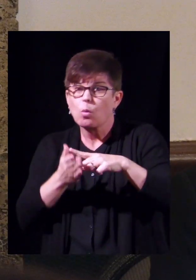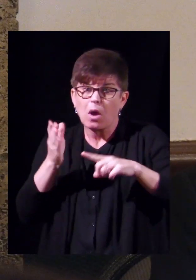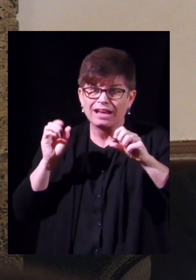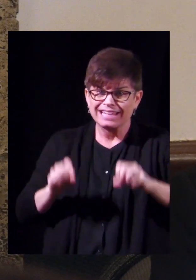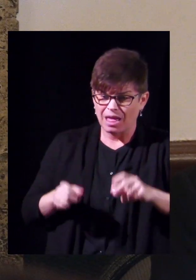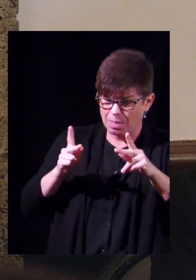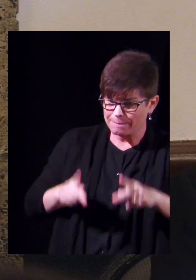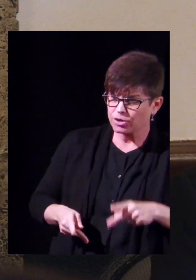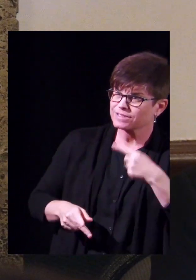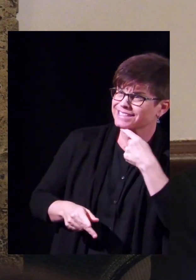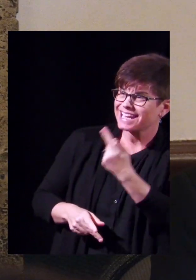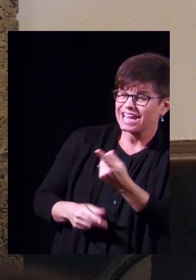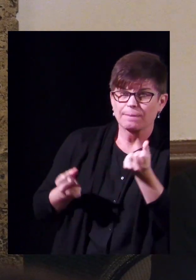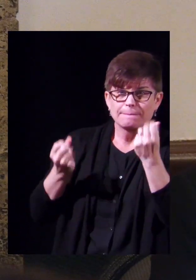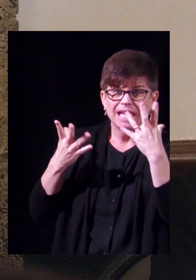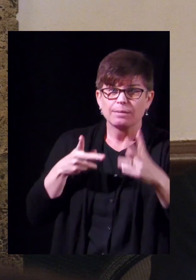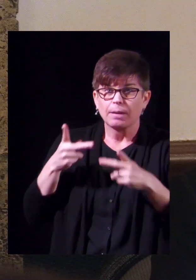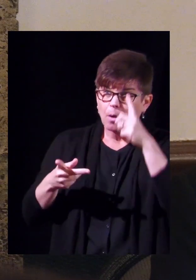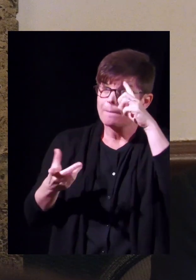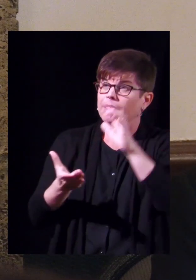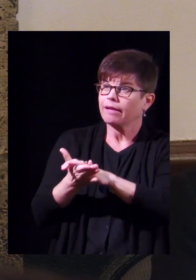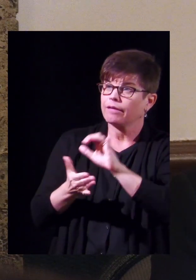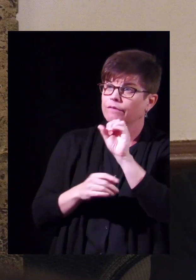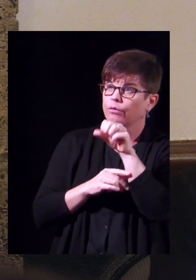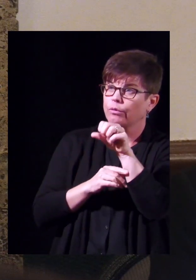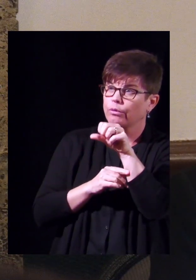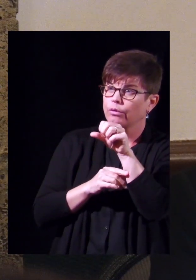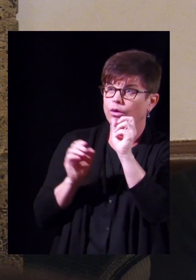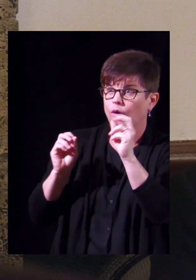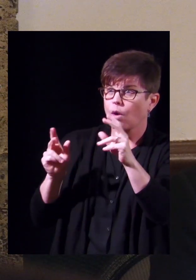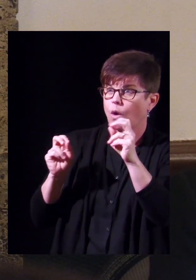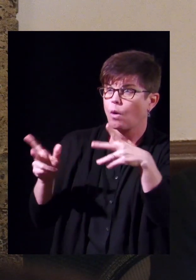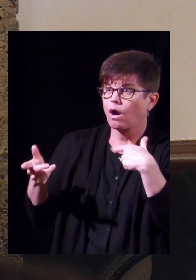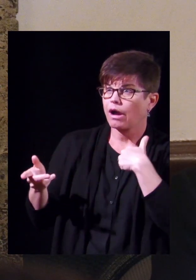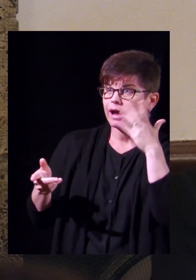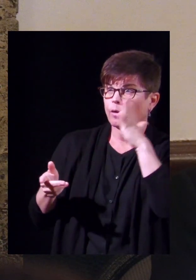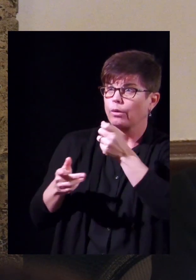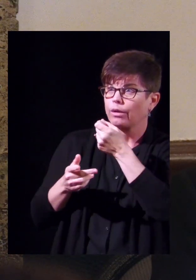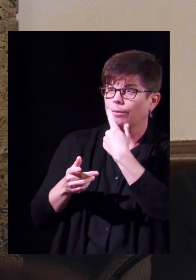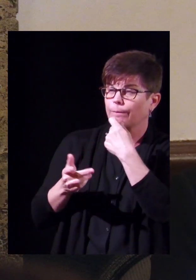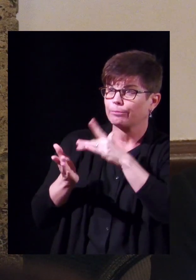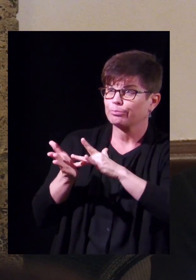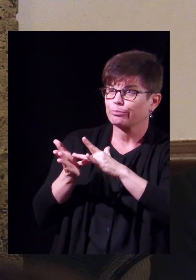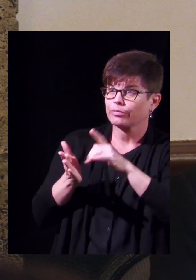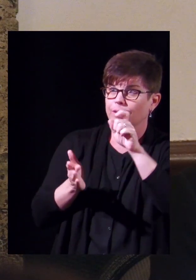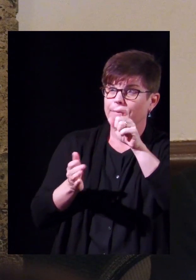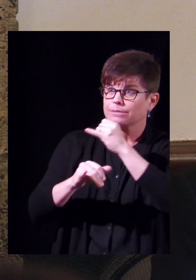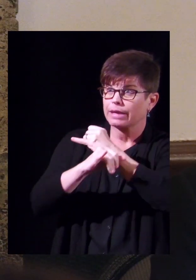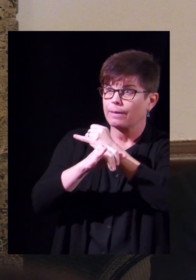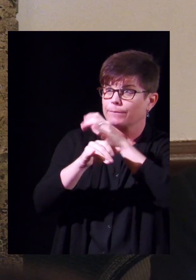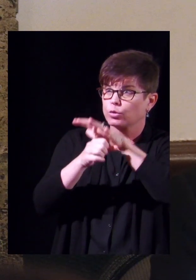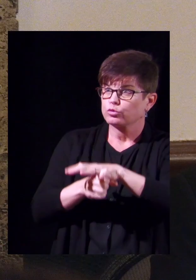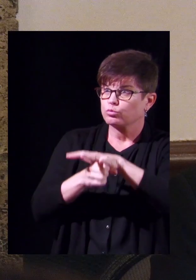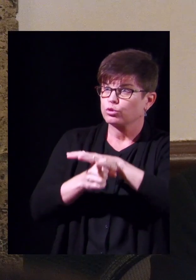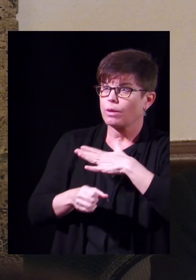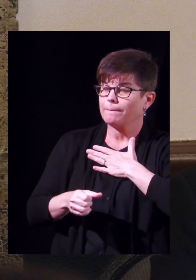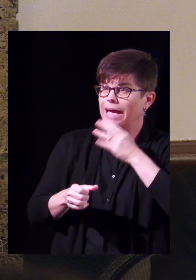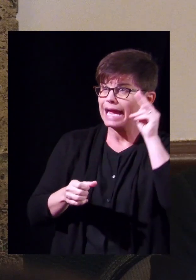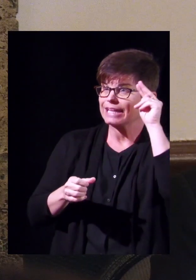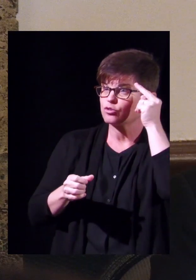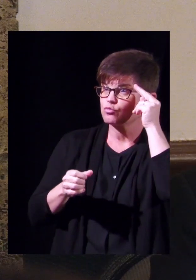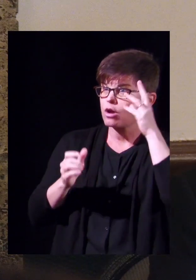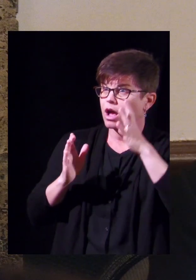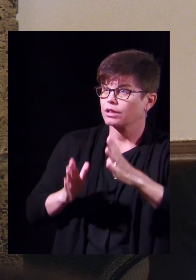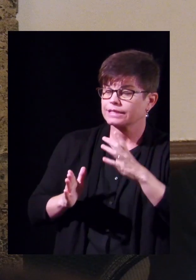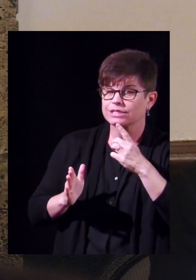do? I mean, there are a lot of people that just believe that doctor and say, "Oh, I must be immune suppressed, so my neurologist was evidently